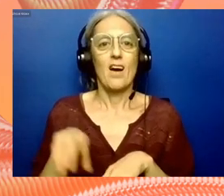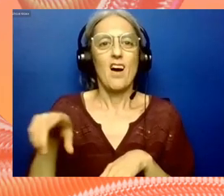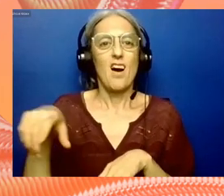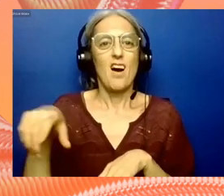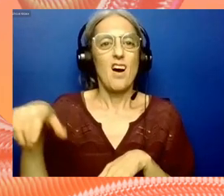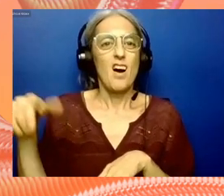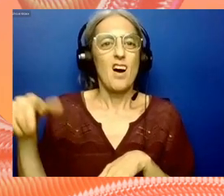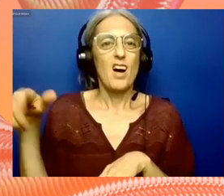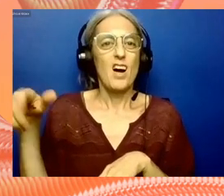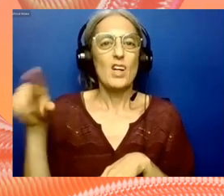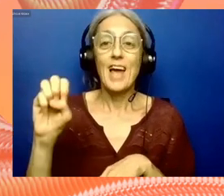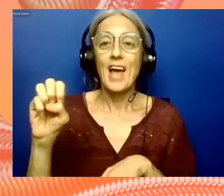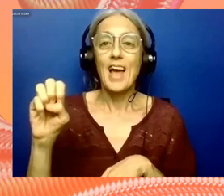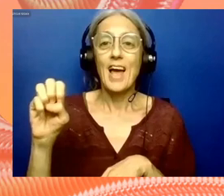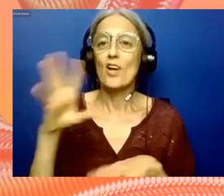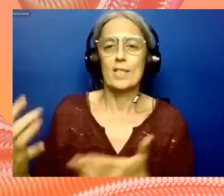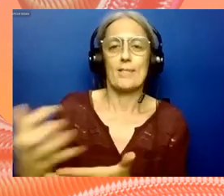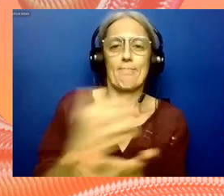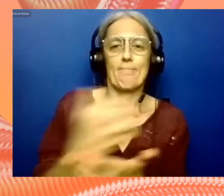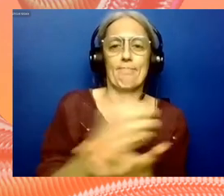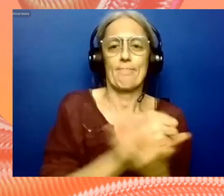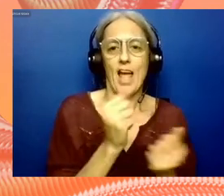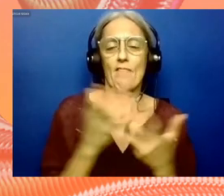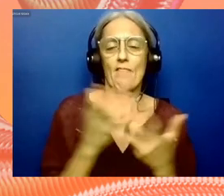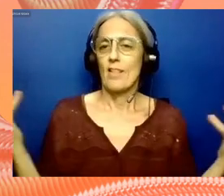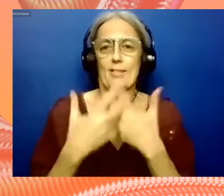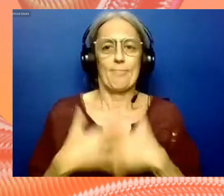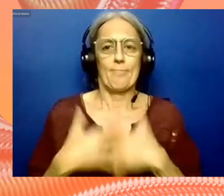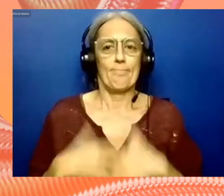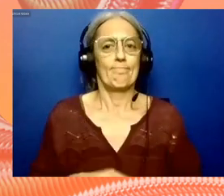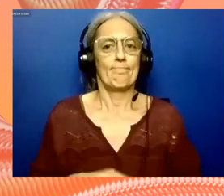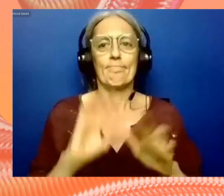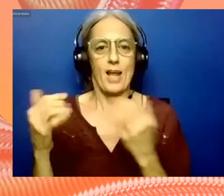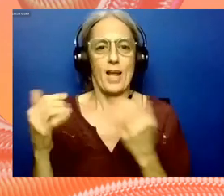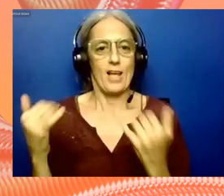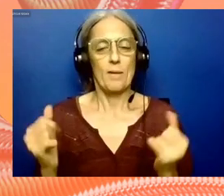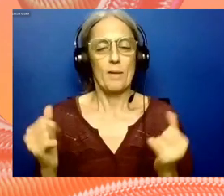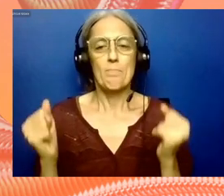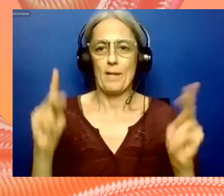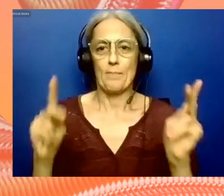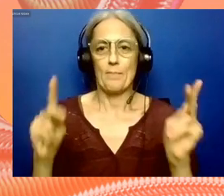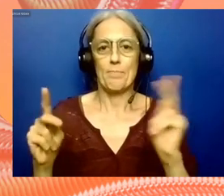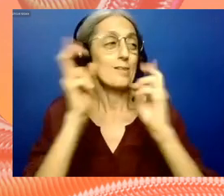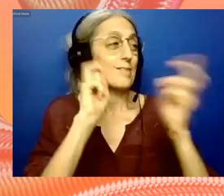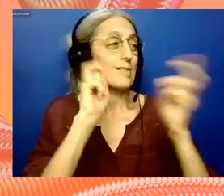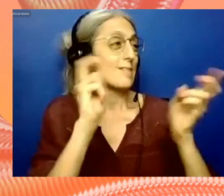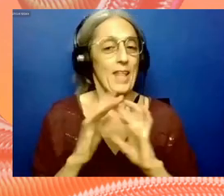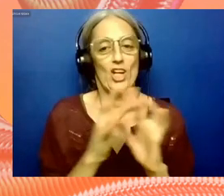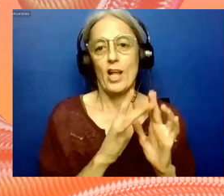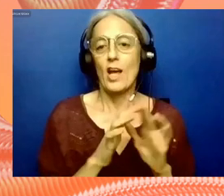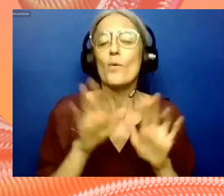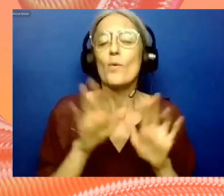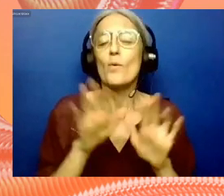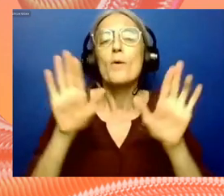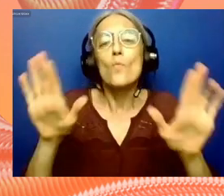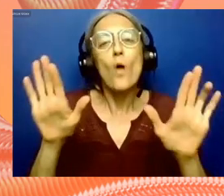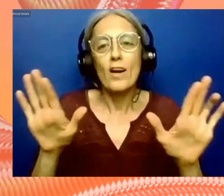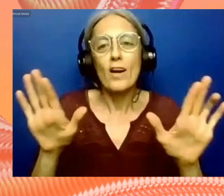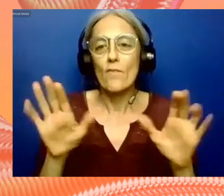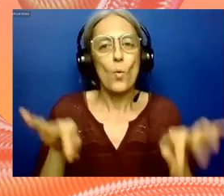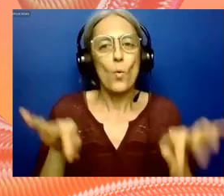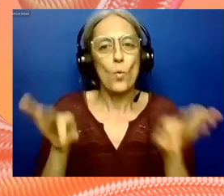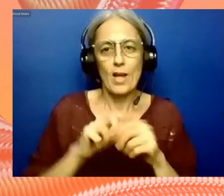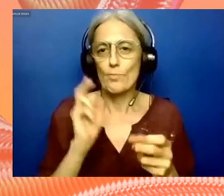together. There may be more people. I'm like pulling all these things off the internet, but it's going to be incredible, worth your time. And the